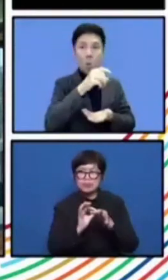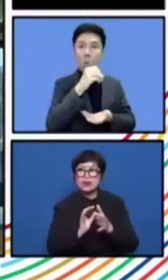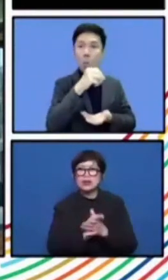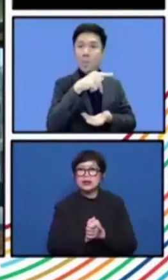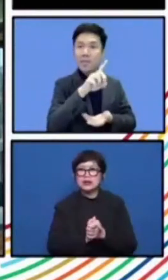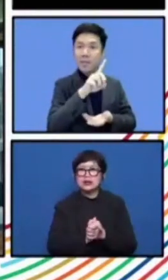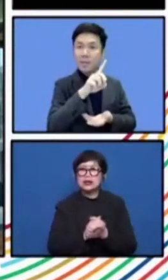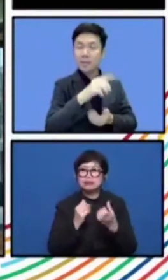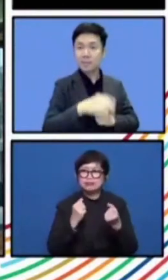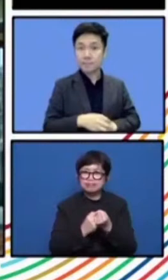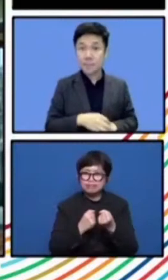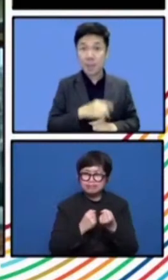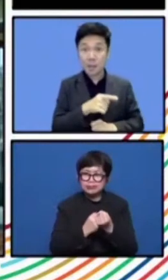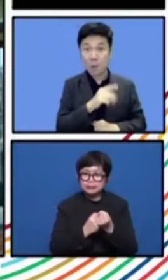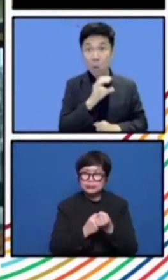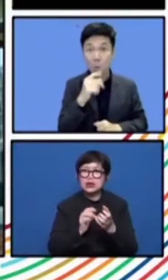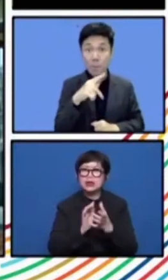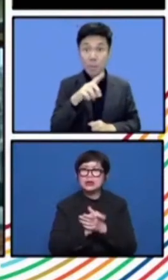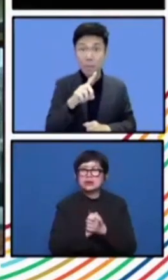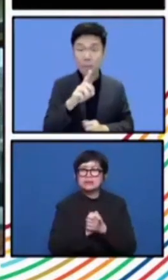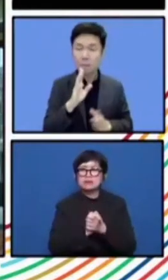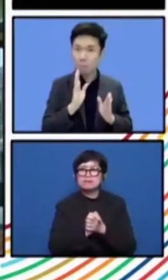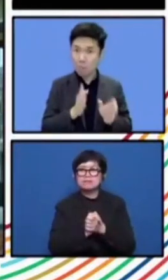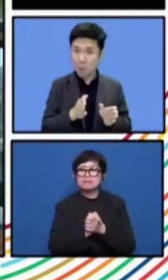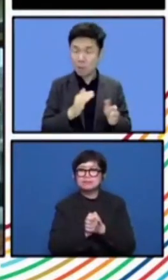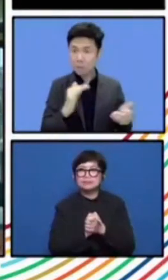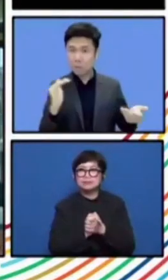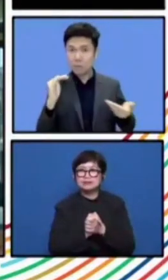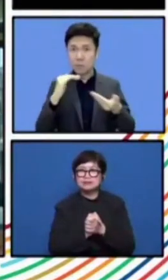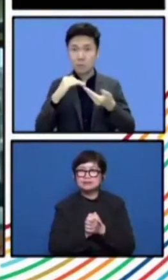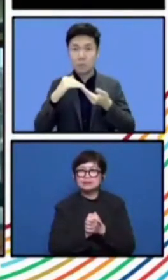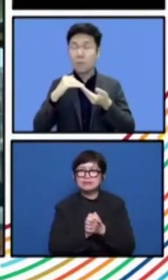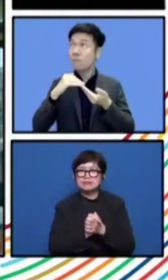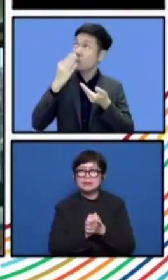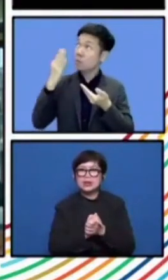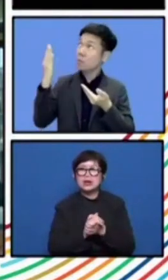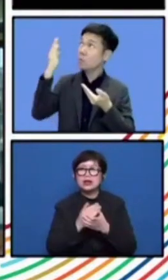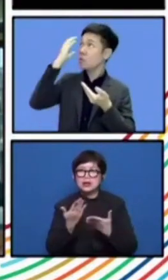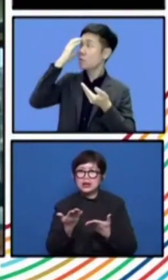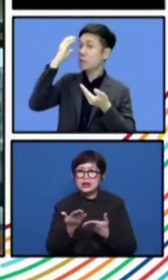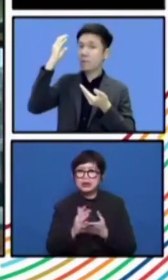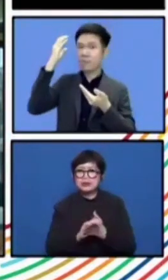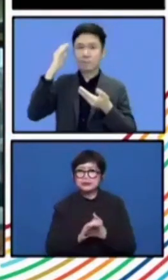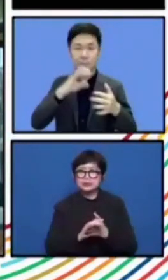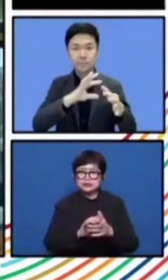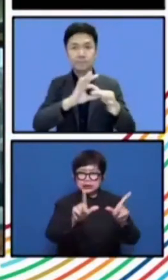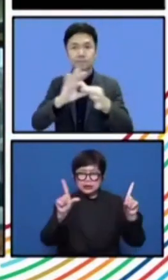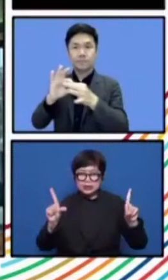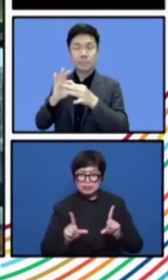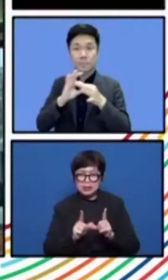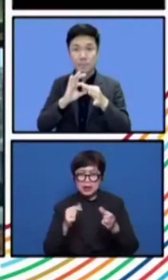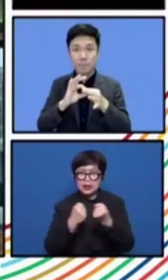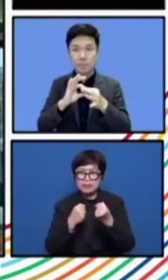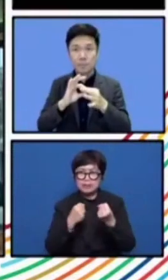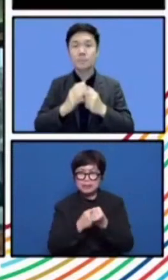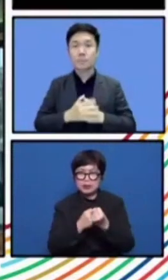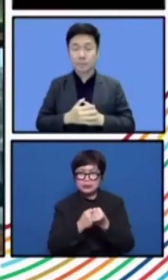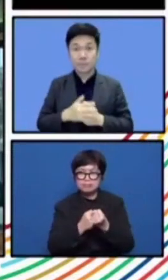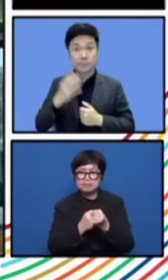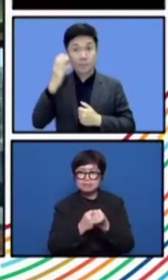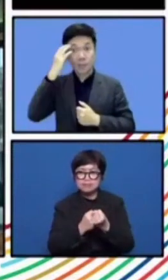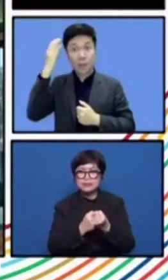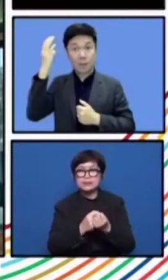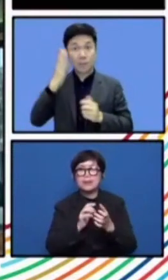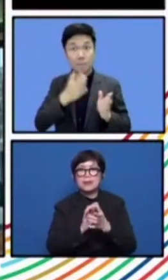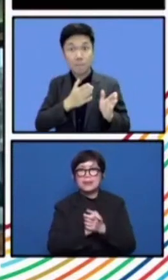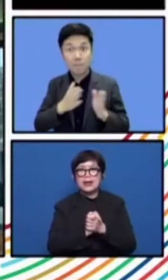participation we at the all stakeholders even that government do organize planning